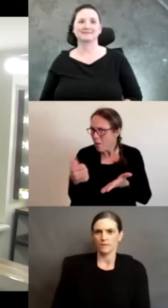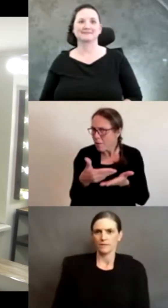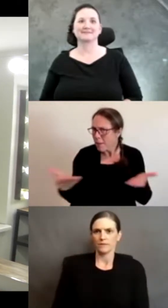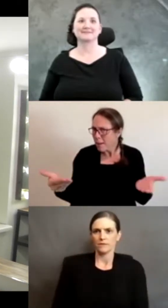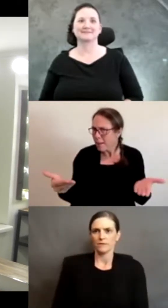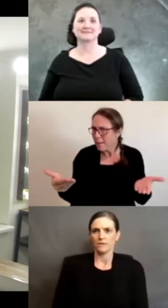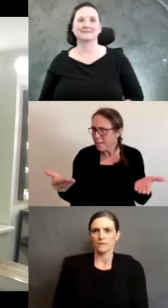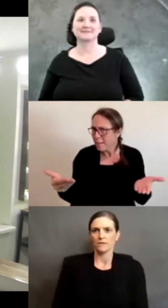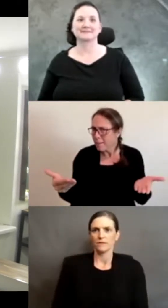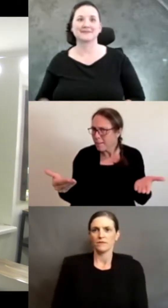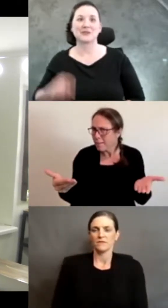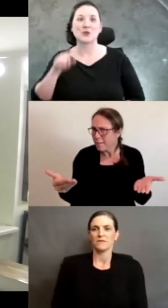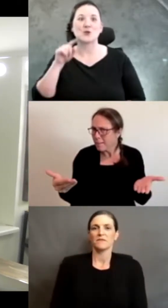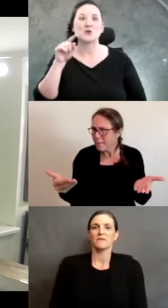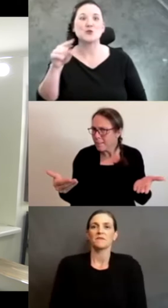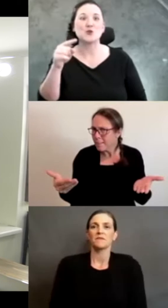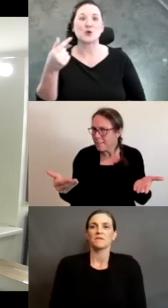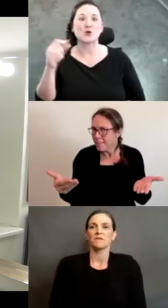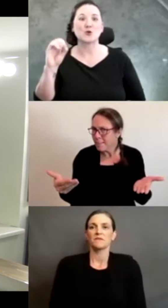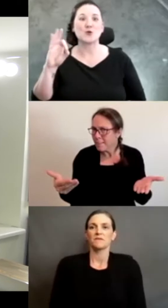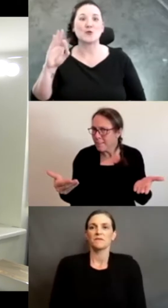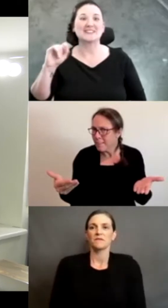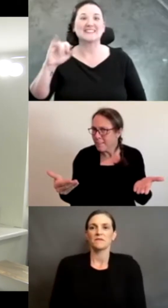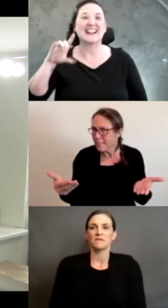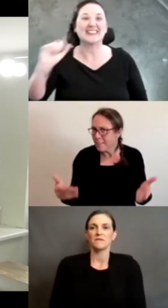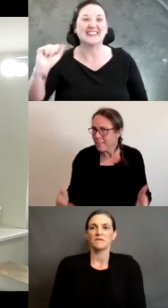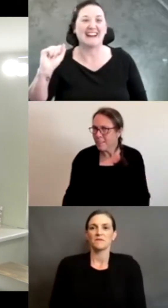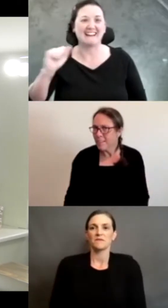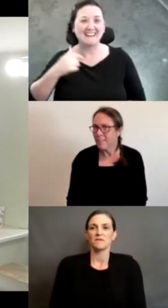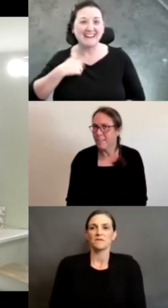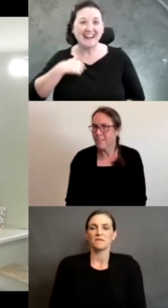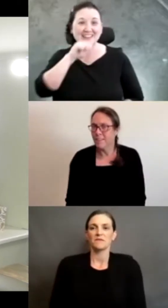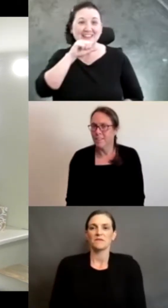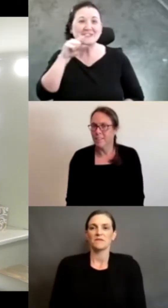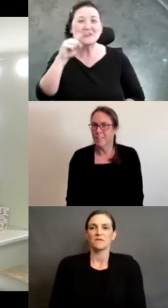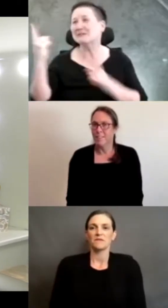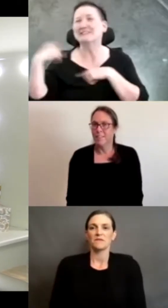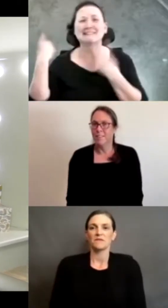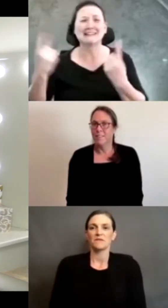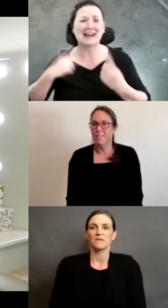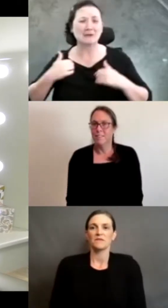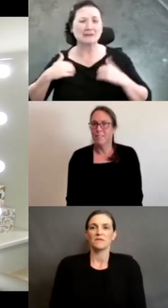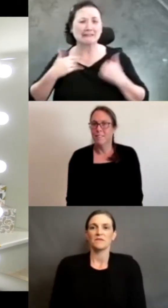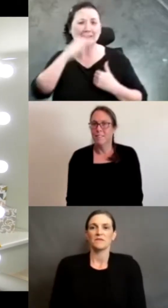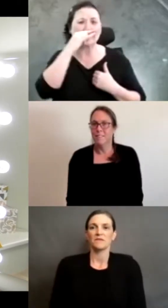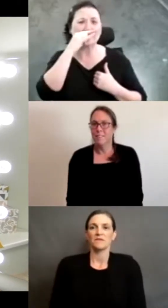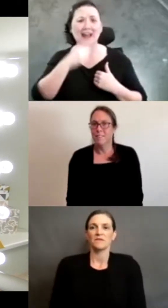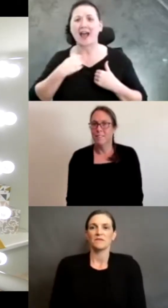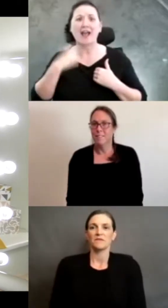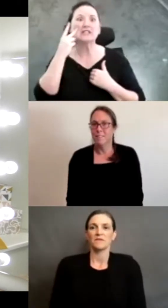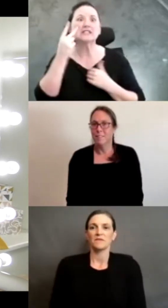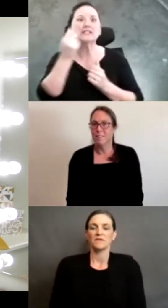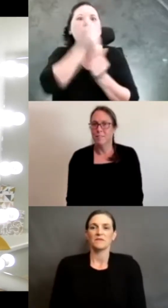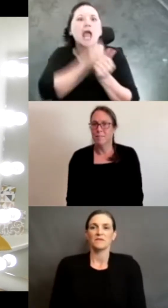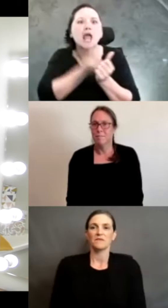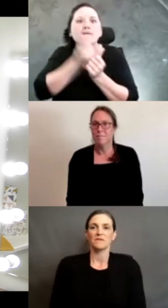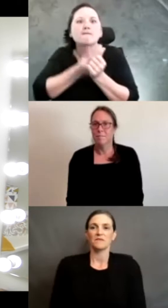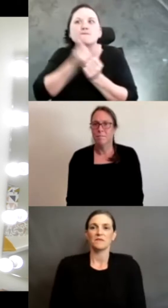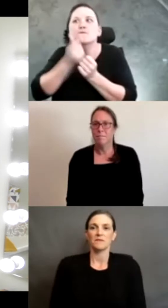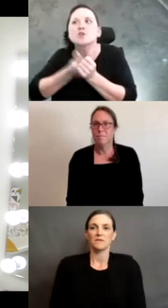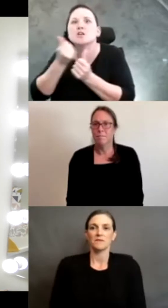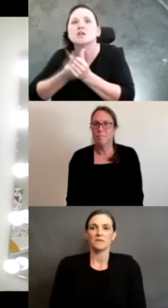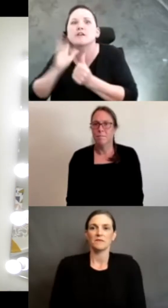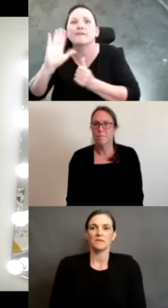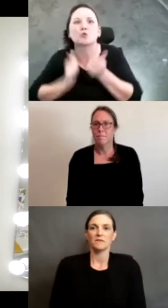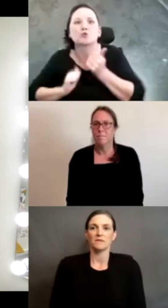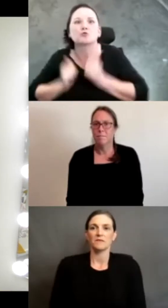Tilda! Ma'am, I have loved you ever since I was a kid. I've seen every one of the Crazy